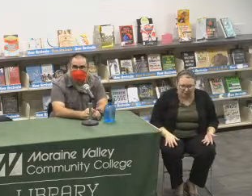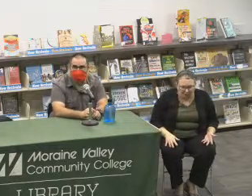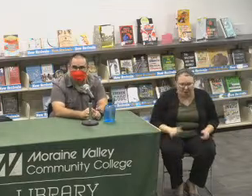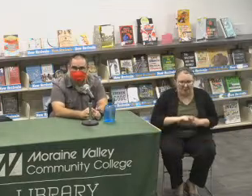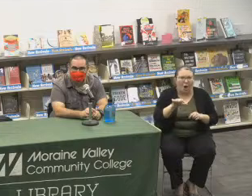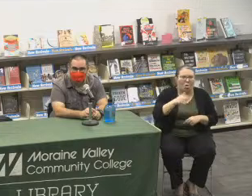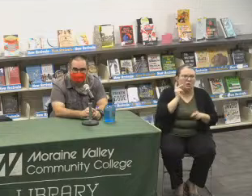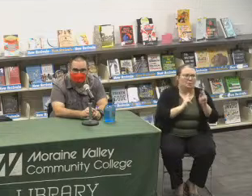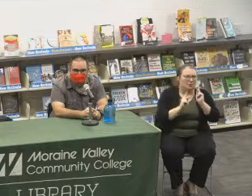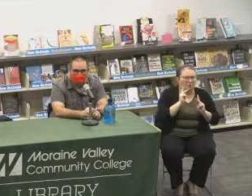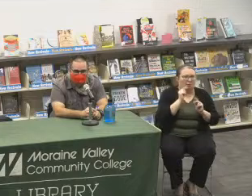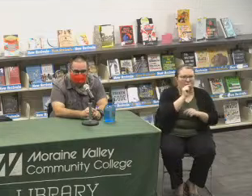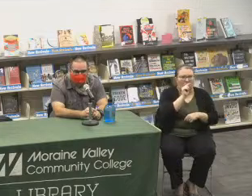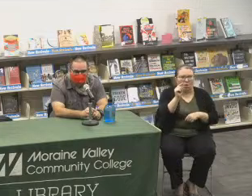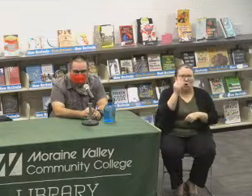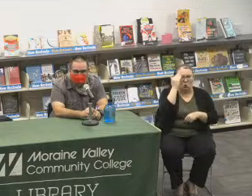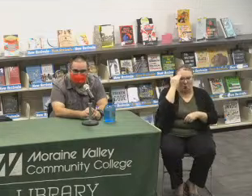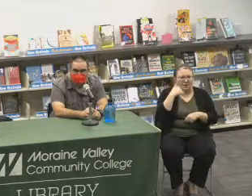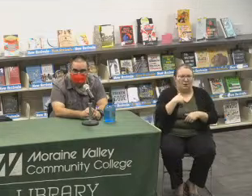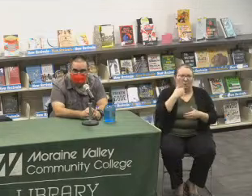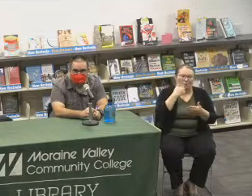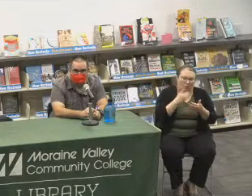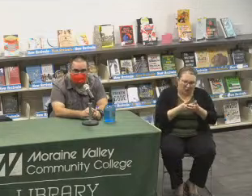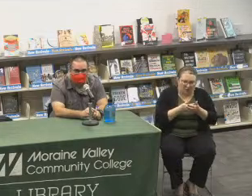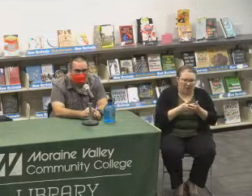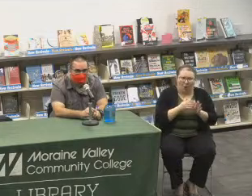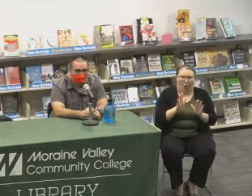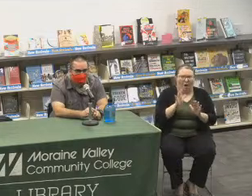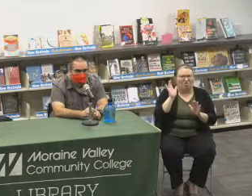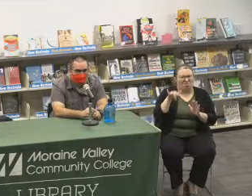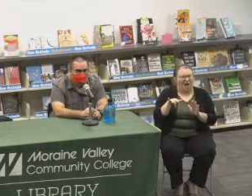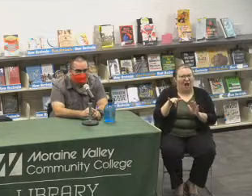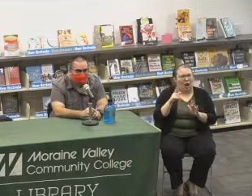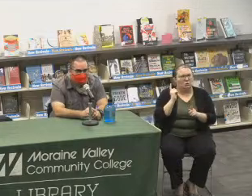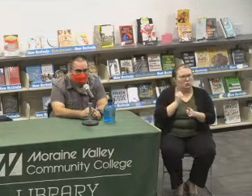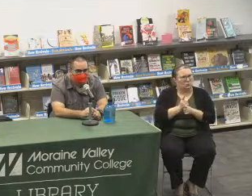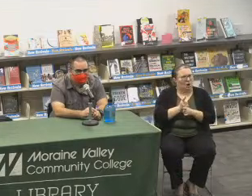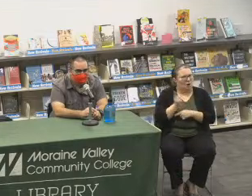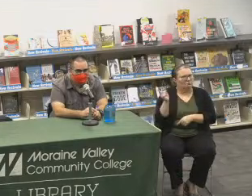other people who know me well are like, no, that checks out.